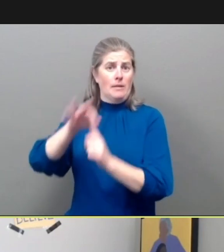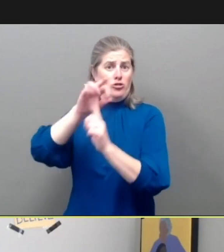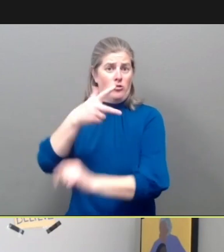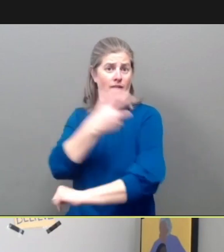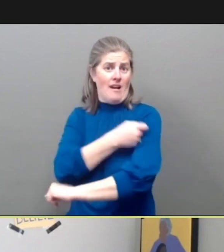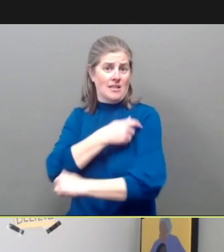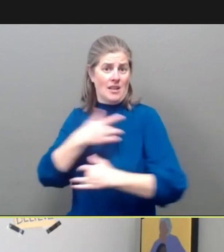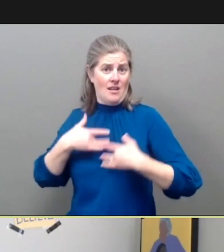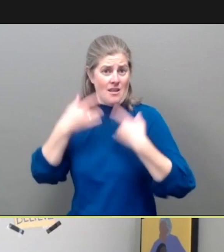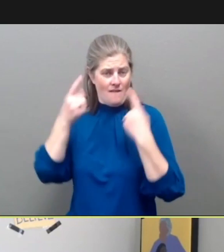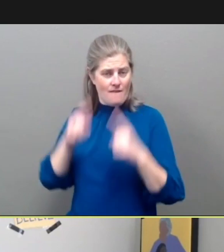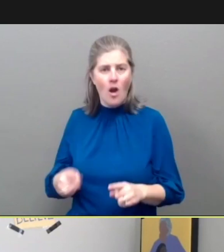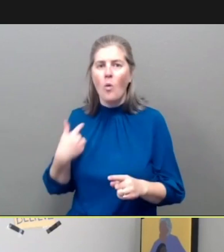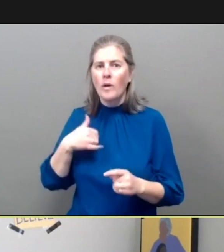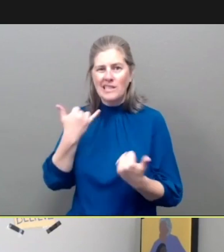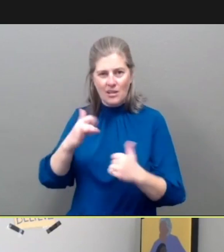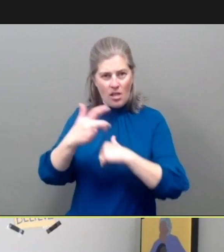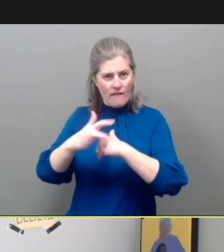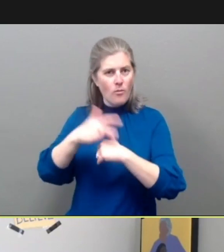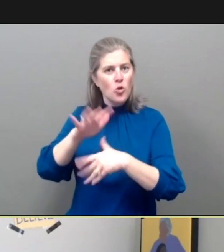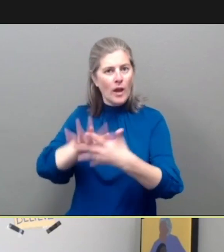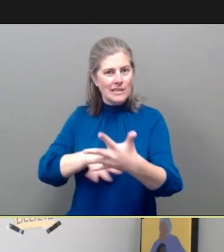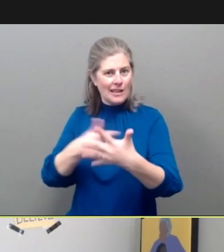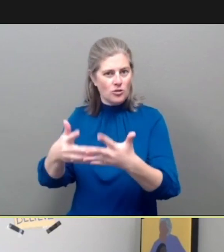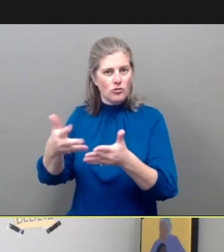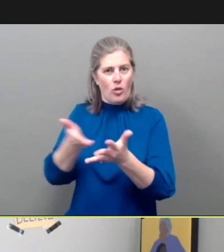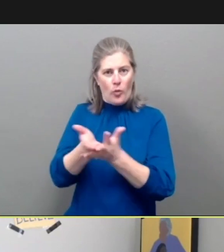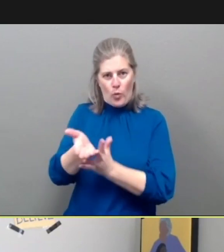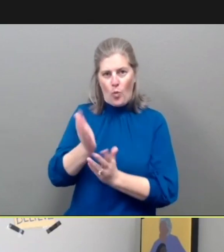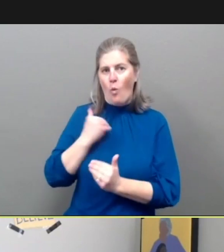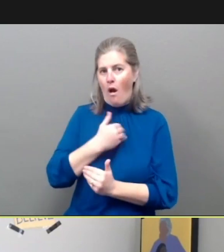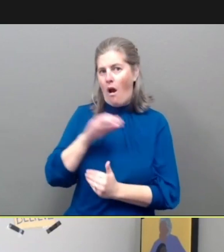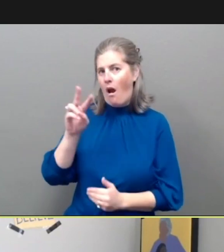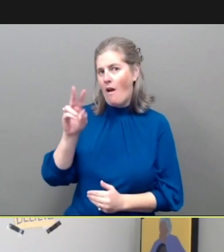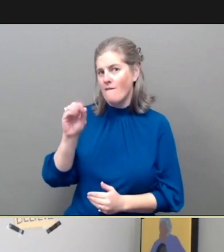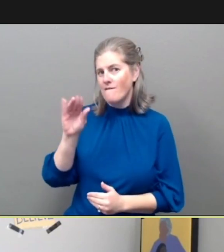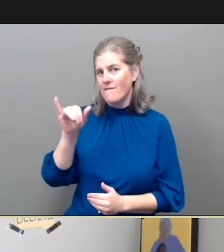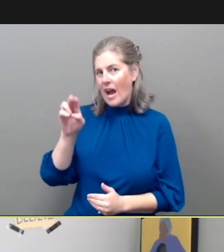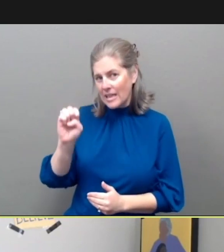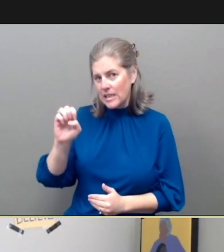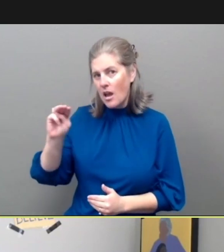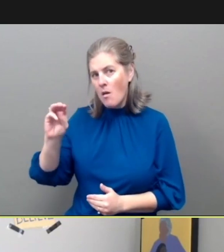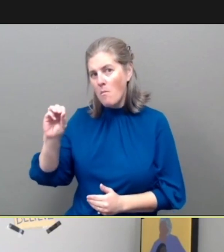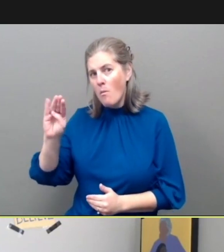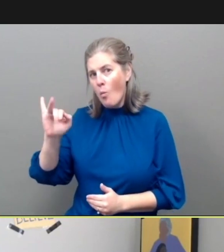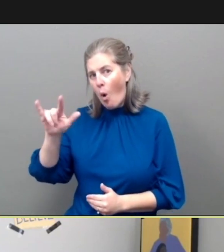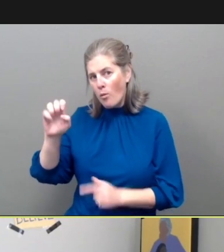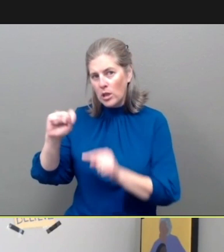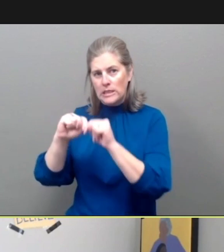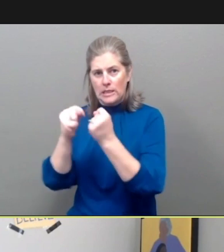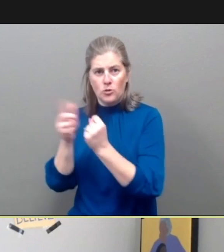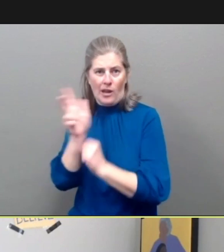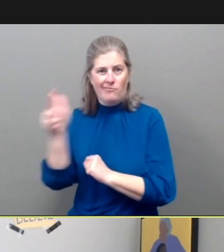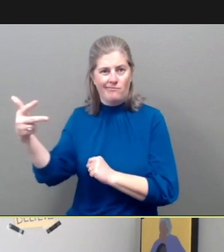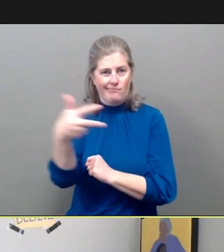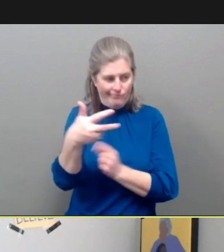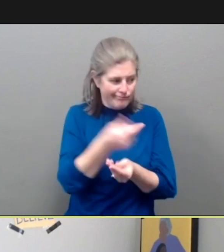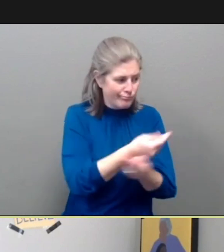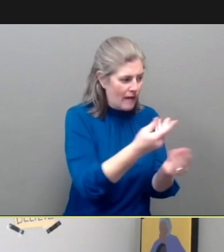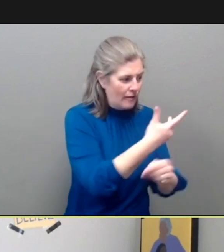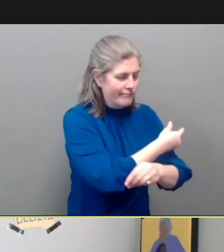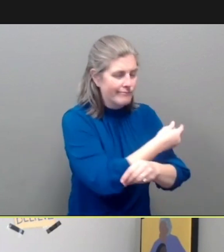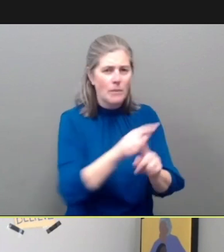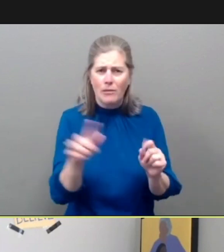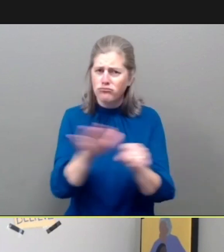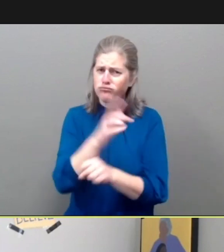event, we still have that available through our vaccine mobile teams. But I totally get that